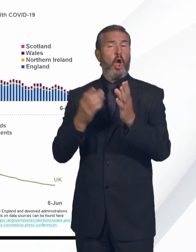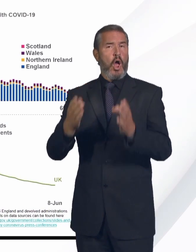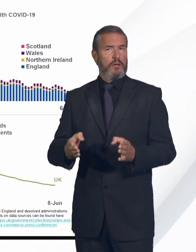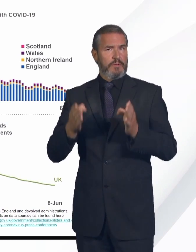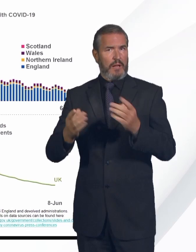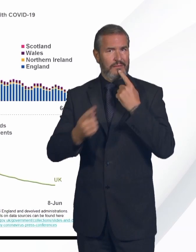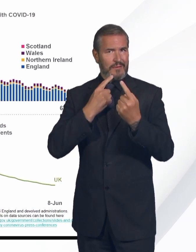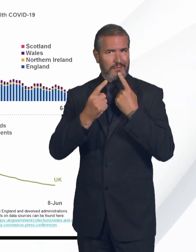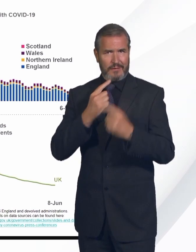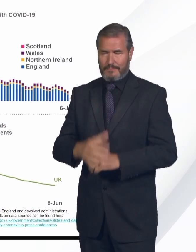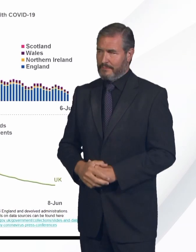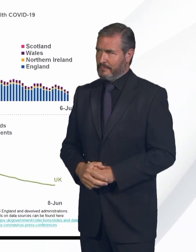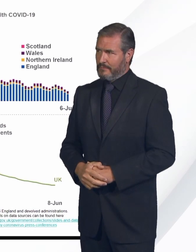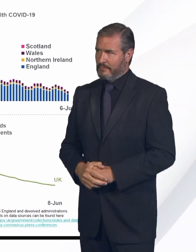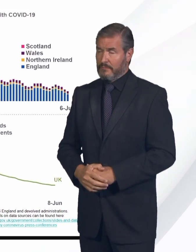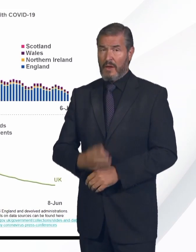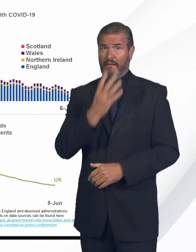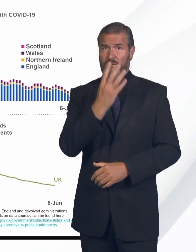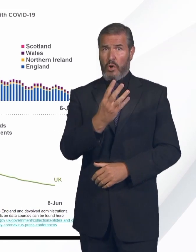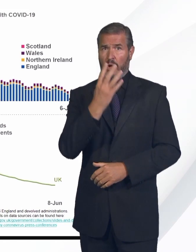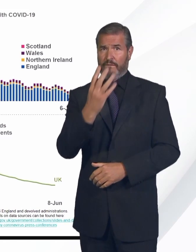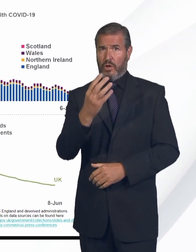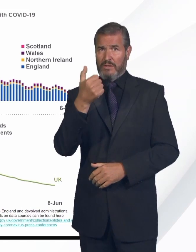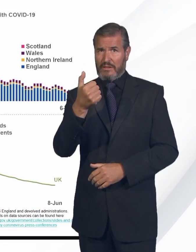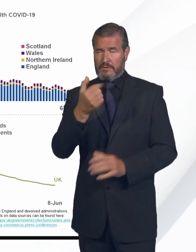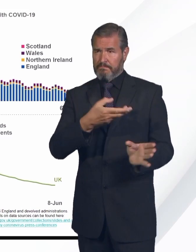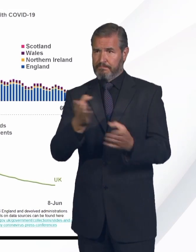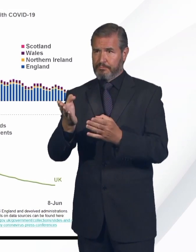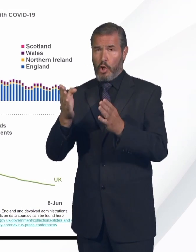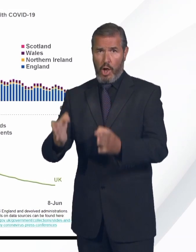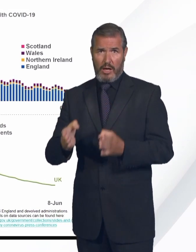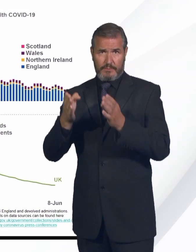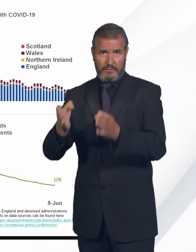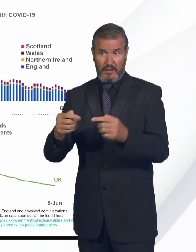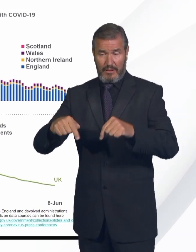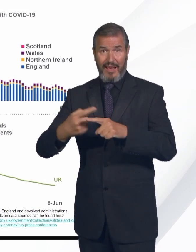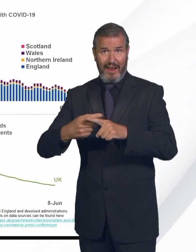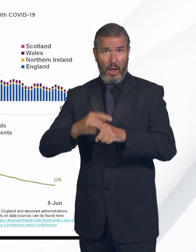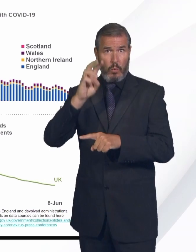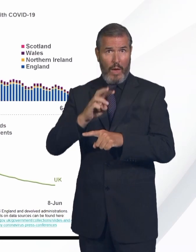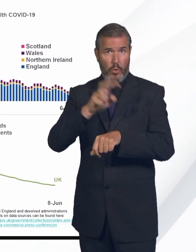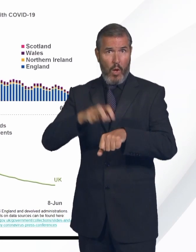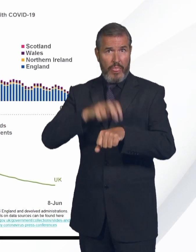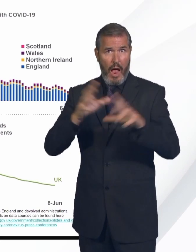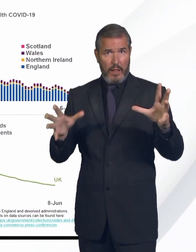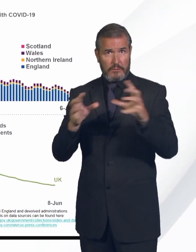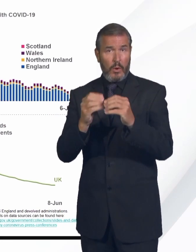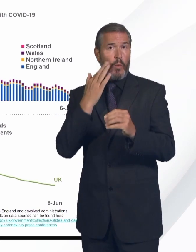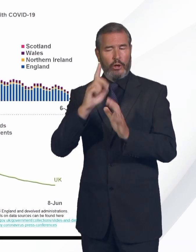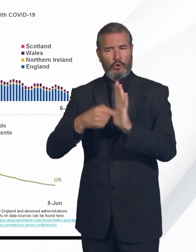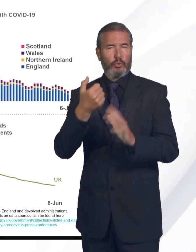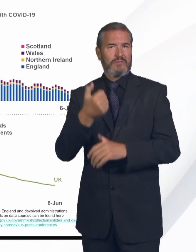hospitals. 446 people were admitted to hospital with coronavirus in England, Wales and Northern Ireland on the 6th of